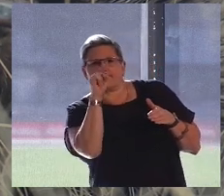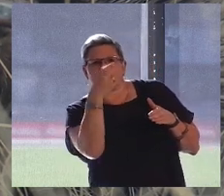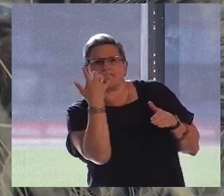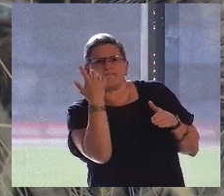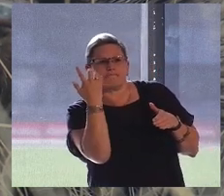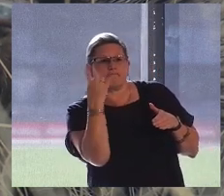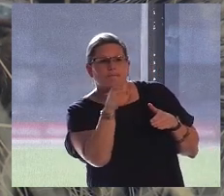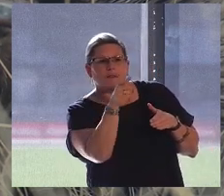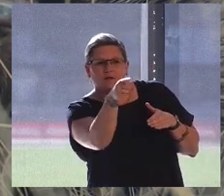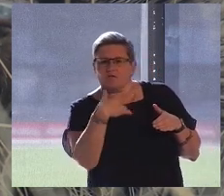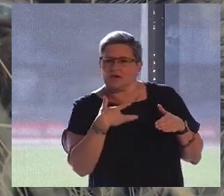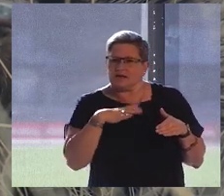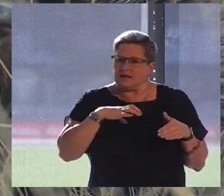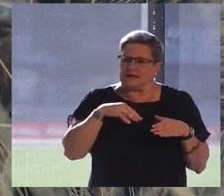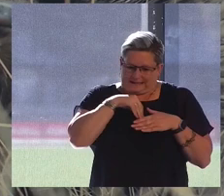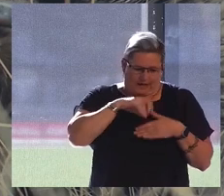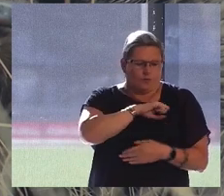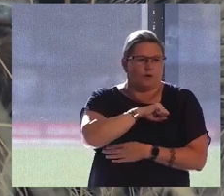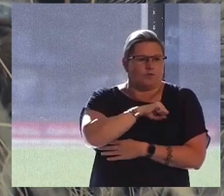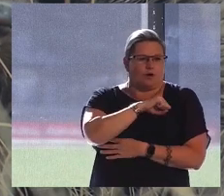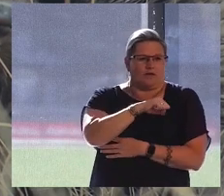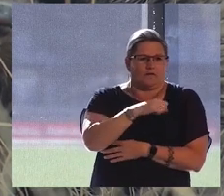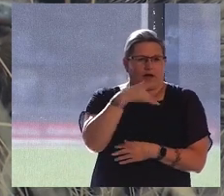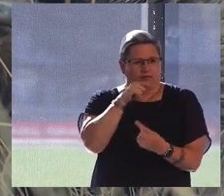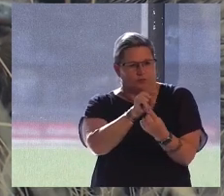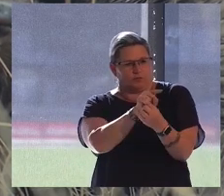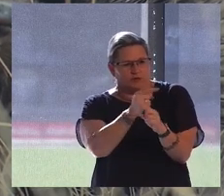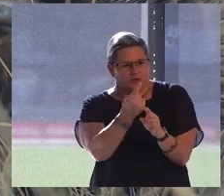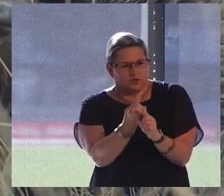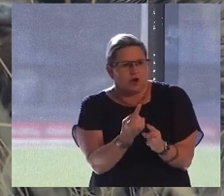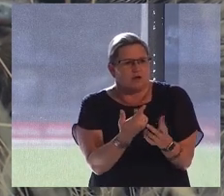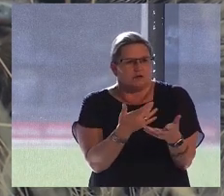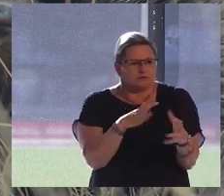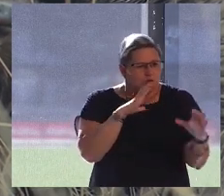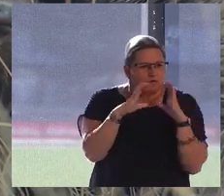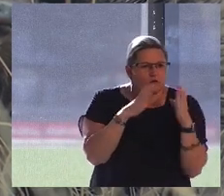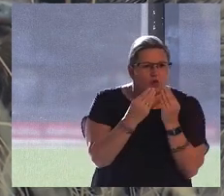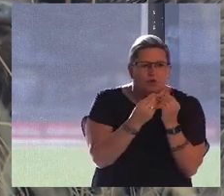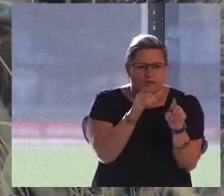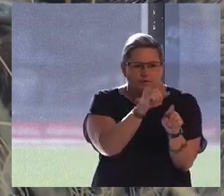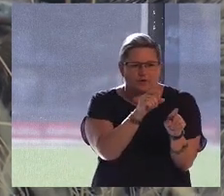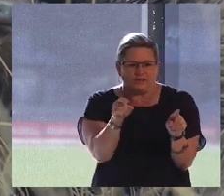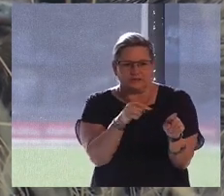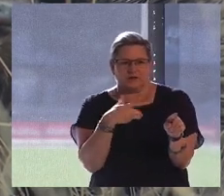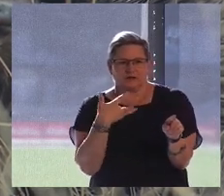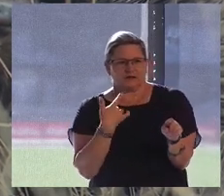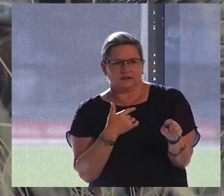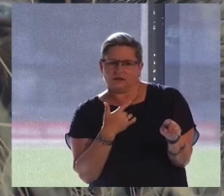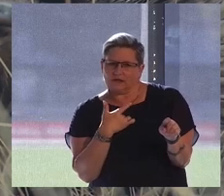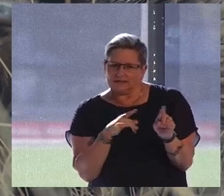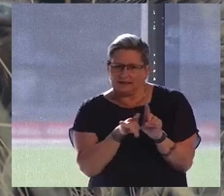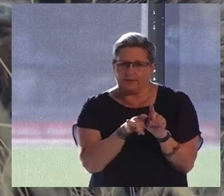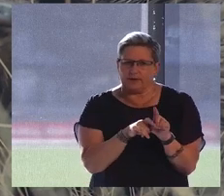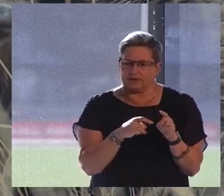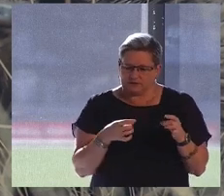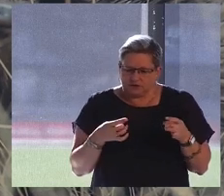We have to have the courage to have those conversations to people whom we may not necessarily initially resonate with. We also